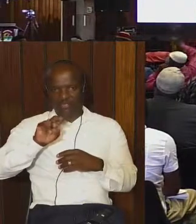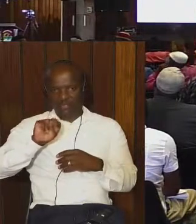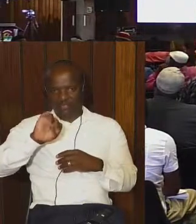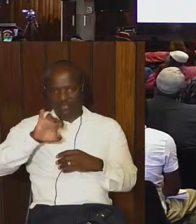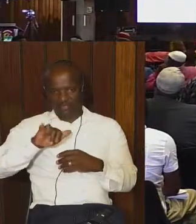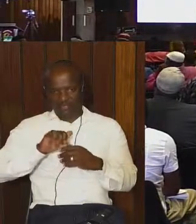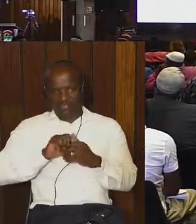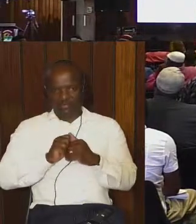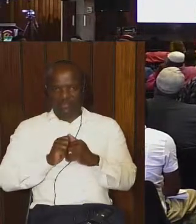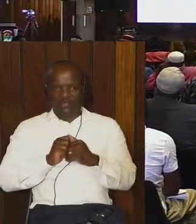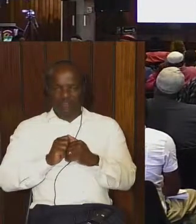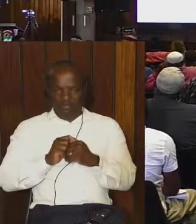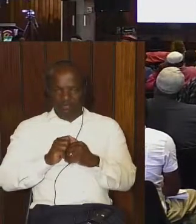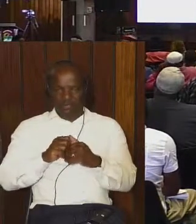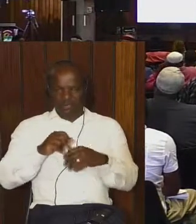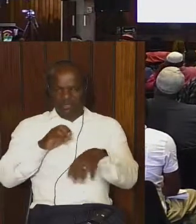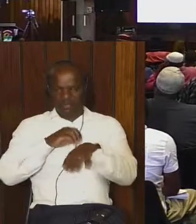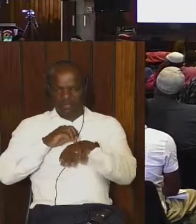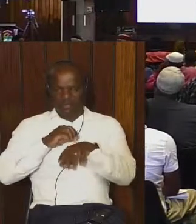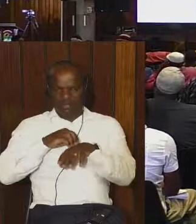The problem that I'm having here